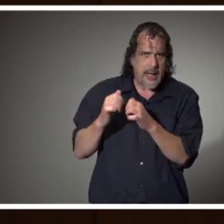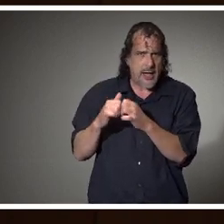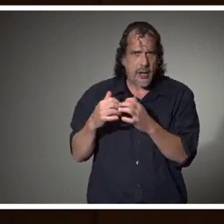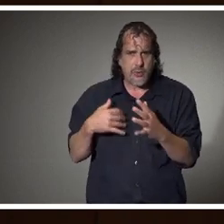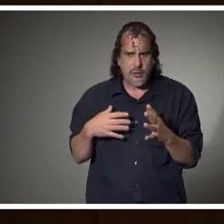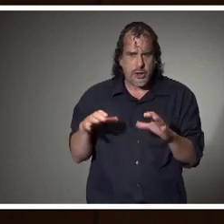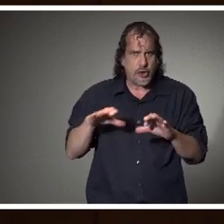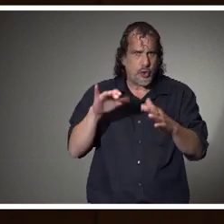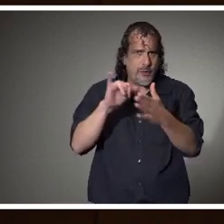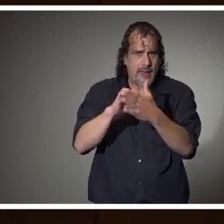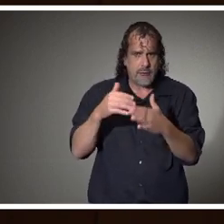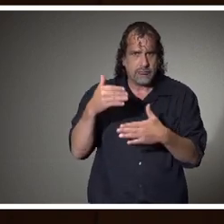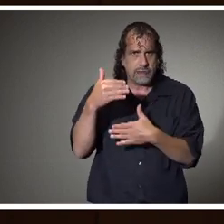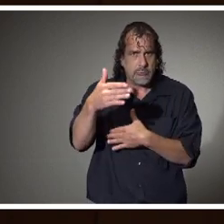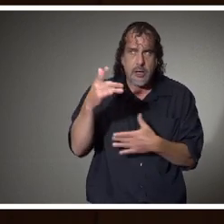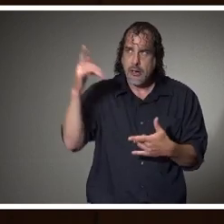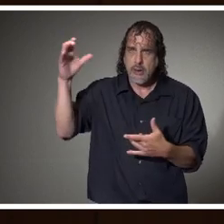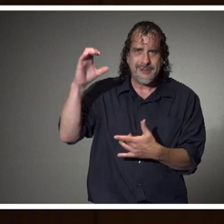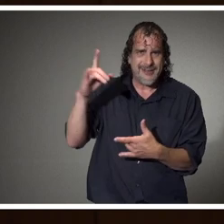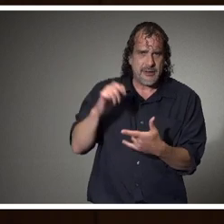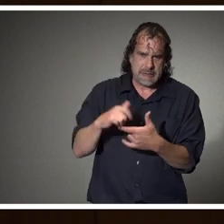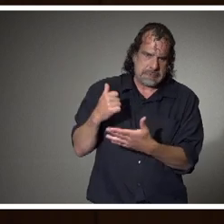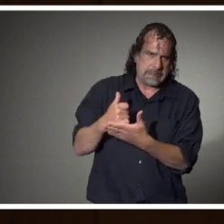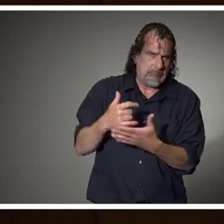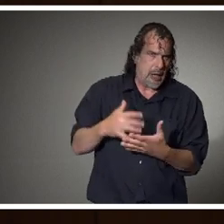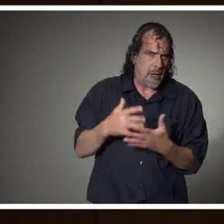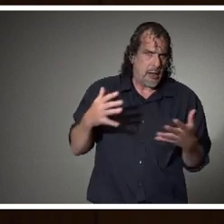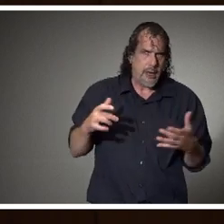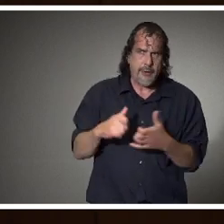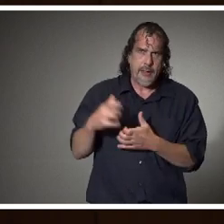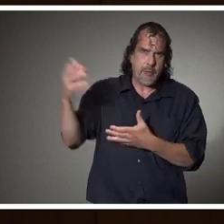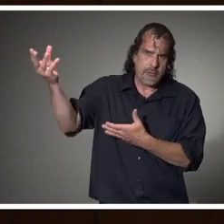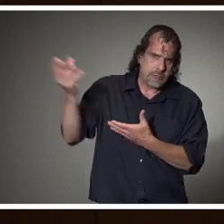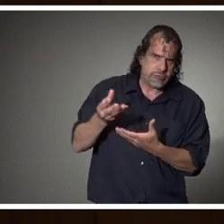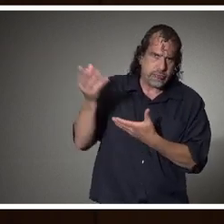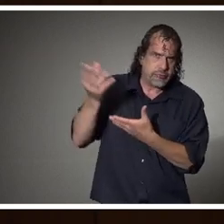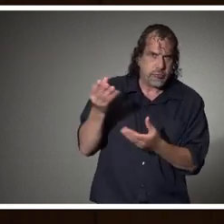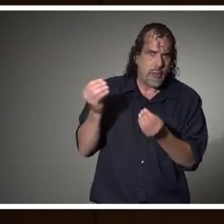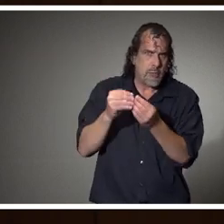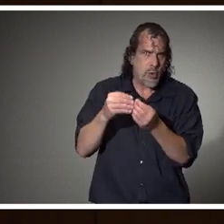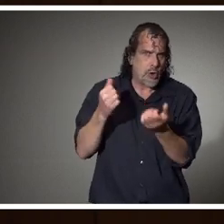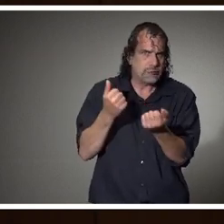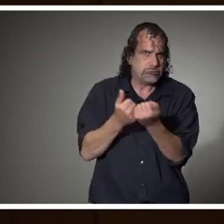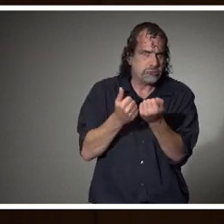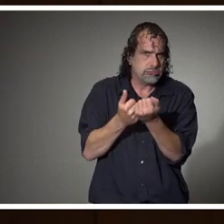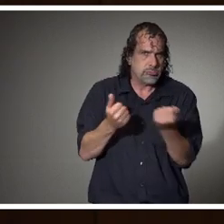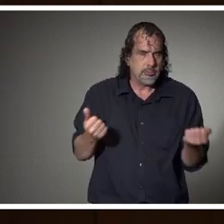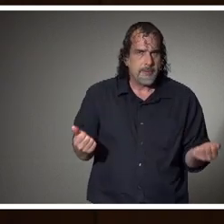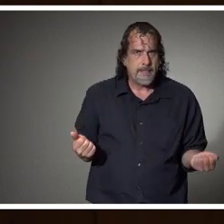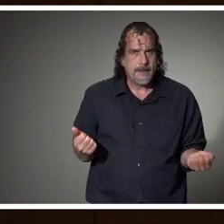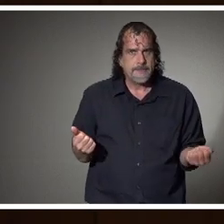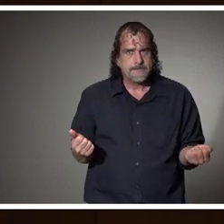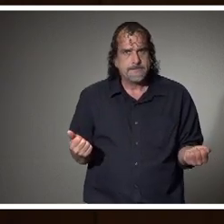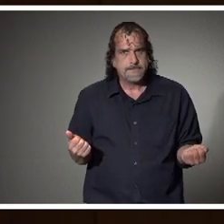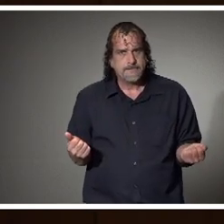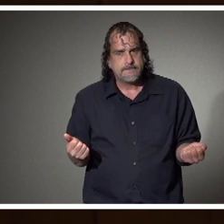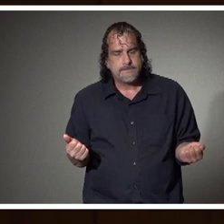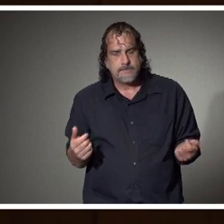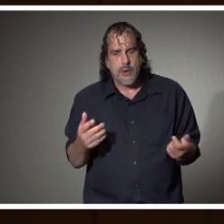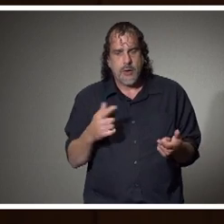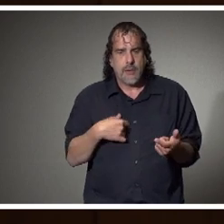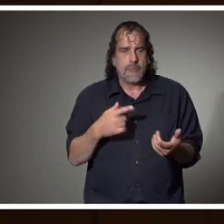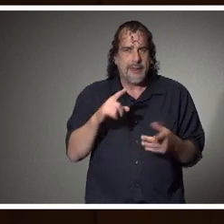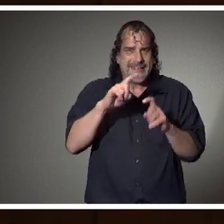strategy, and they've been supportive, and we're looking forward to additional federal support that's being made available to us as far as